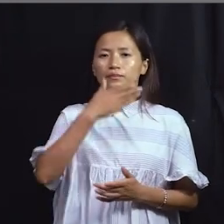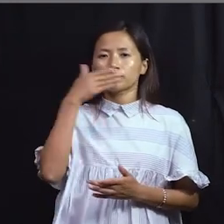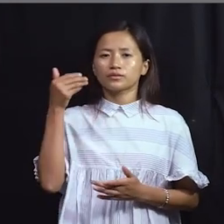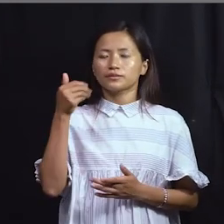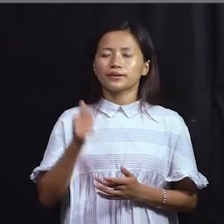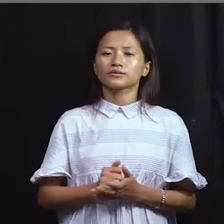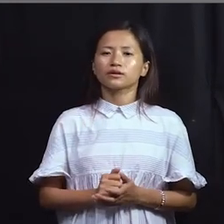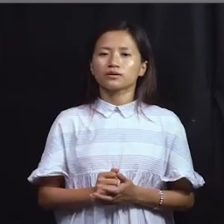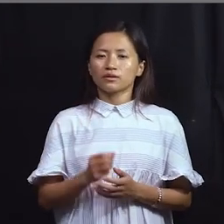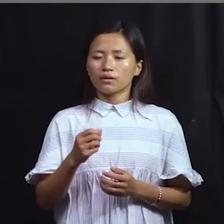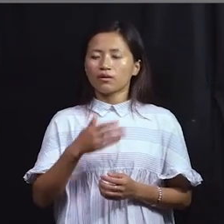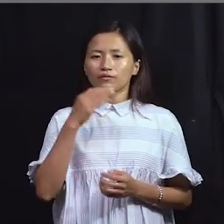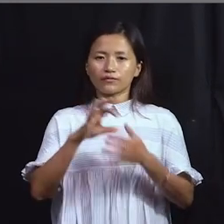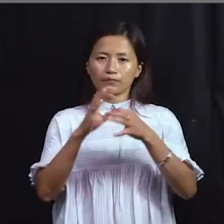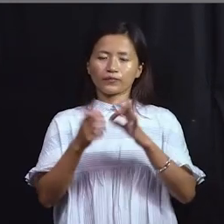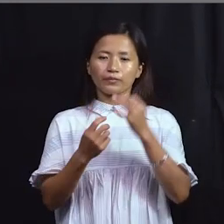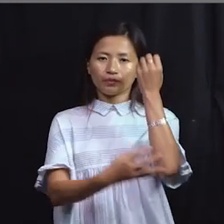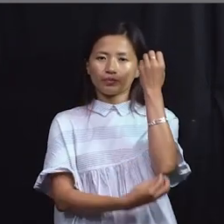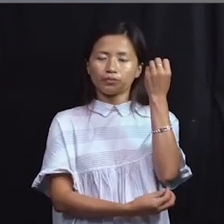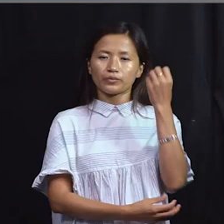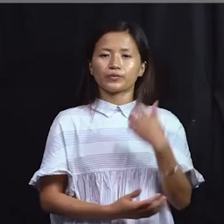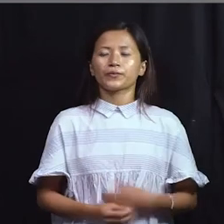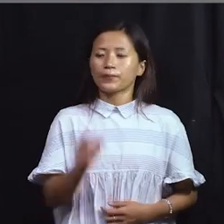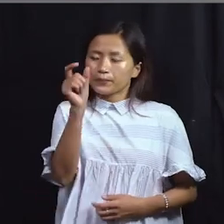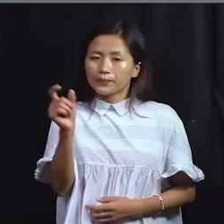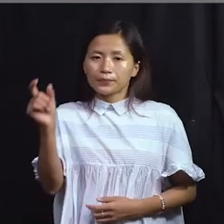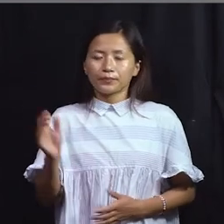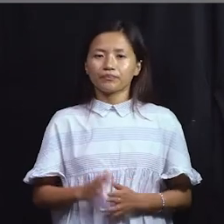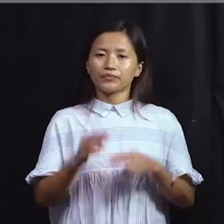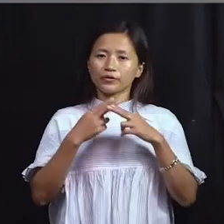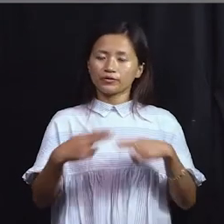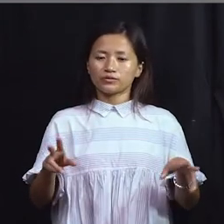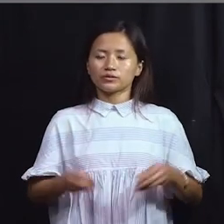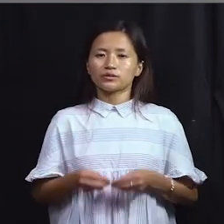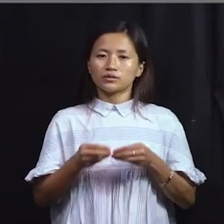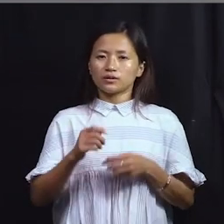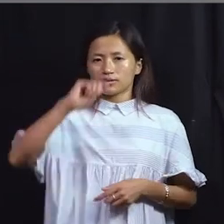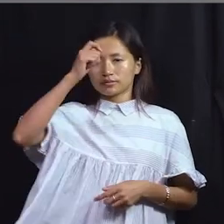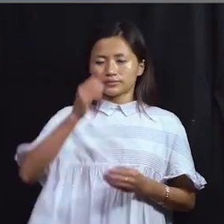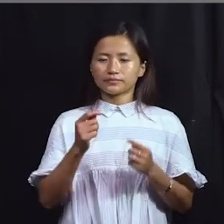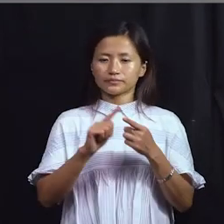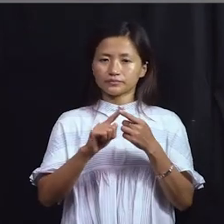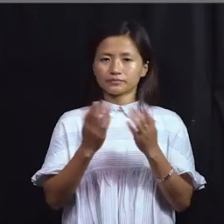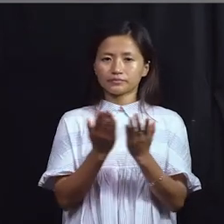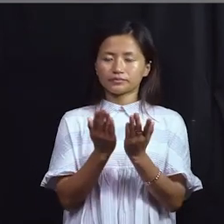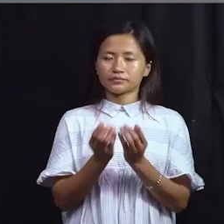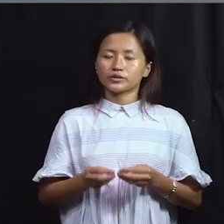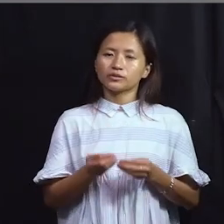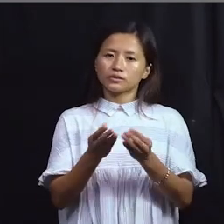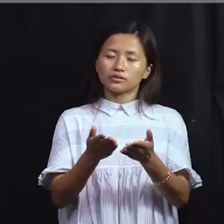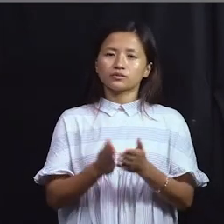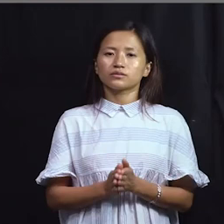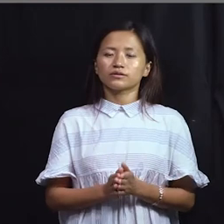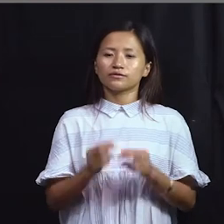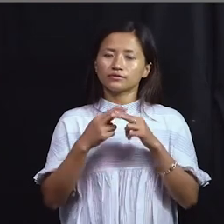betterment of the poor people or not. So free education is given to the poor people, free health